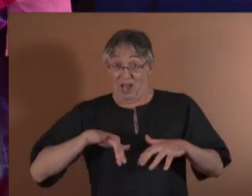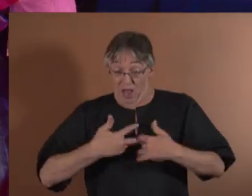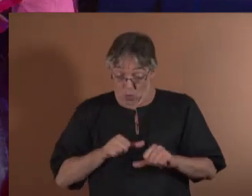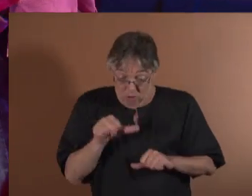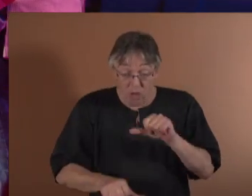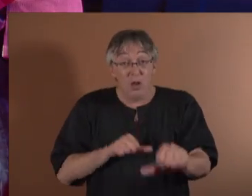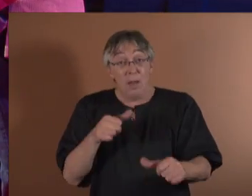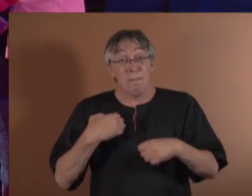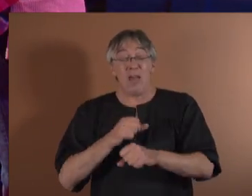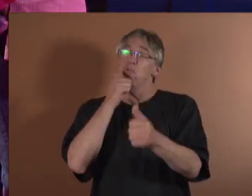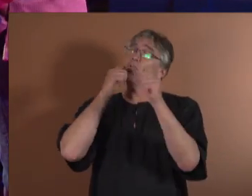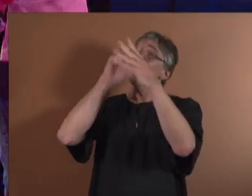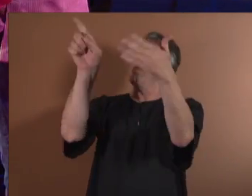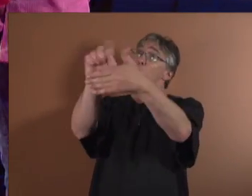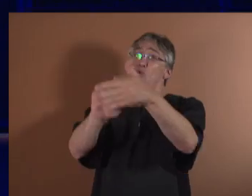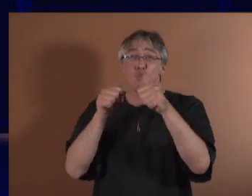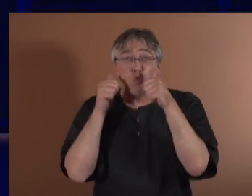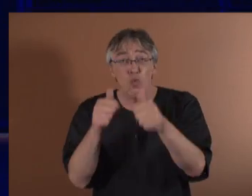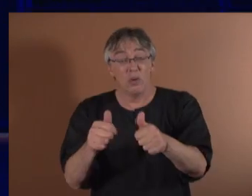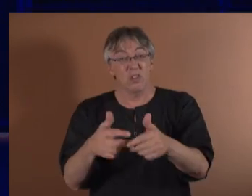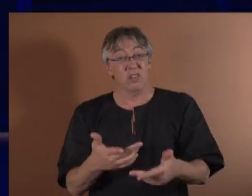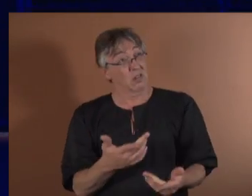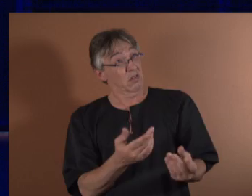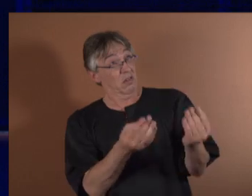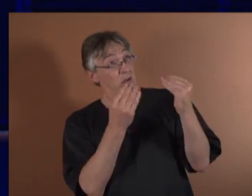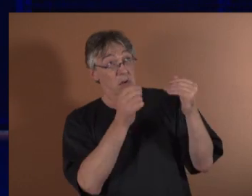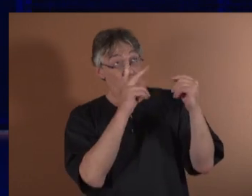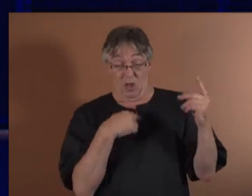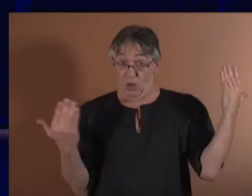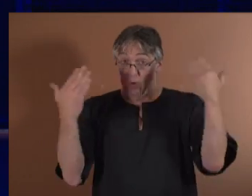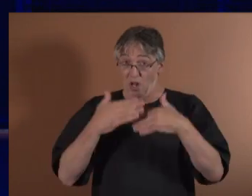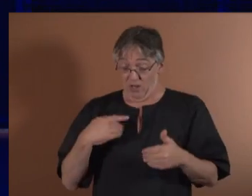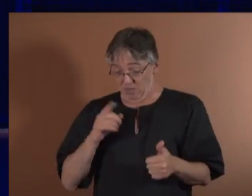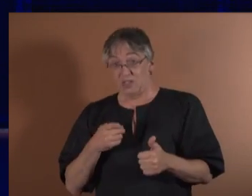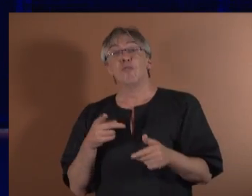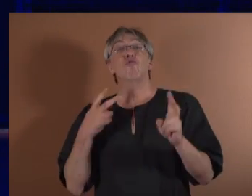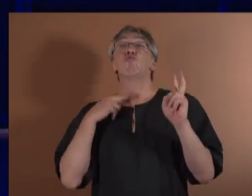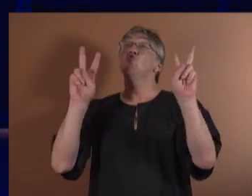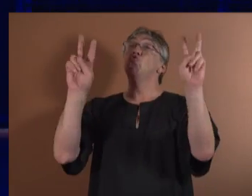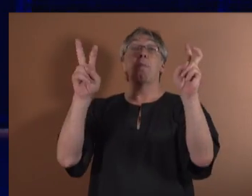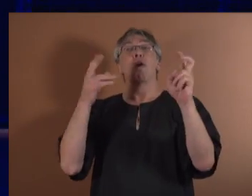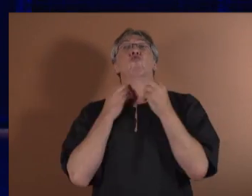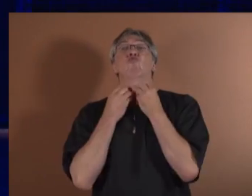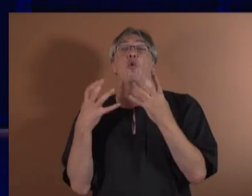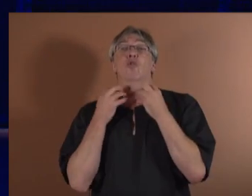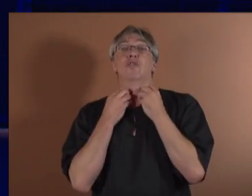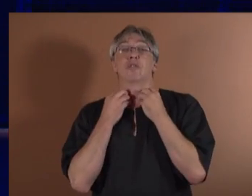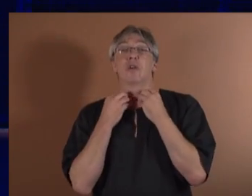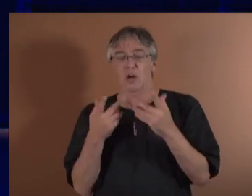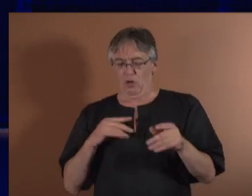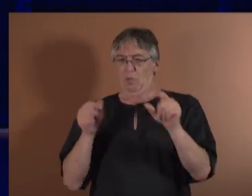Mrs. Williams, for this key. So I went home that night to write an essay about my favorite topic, frogs, sat down and